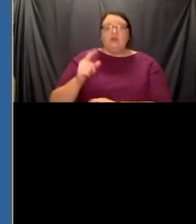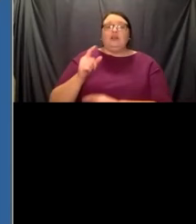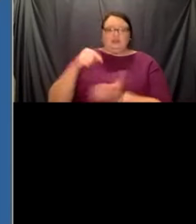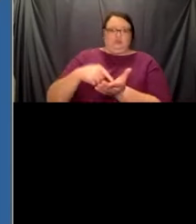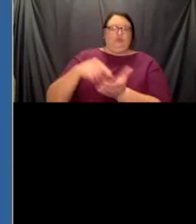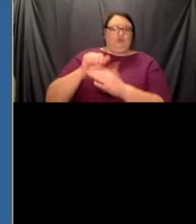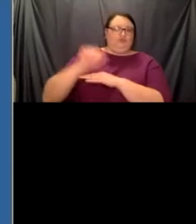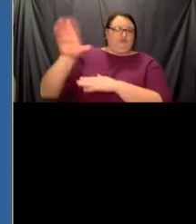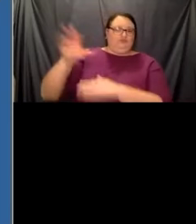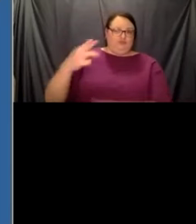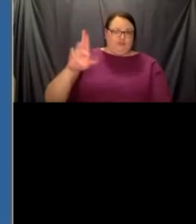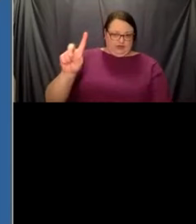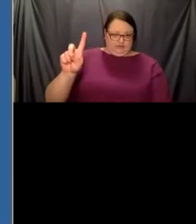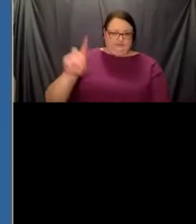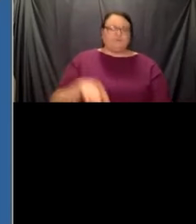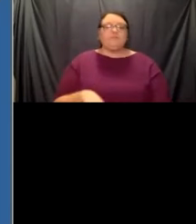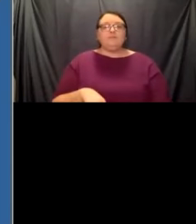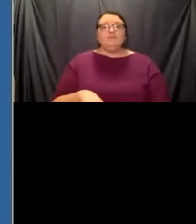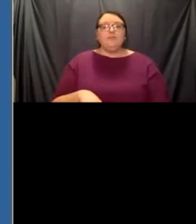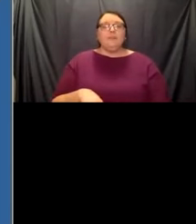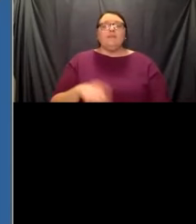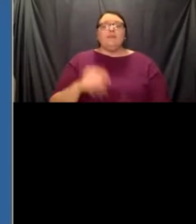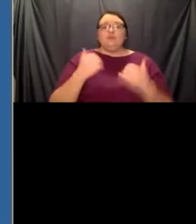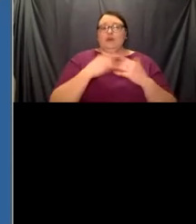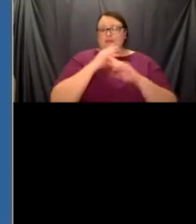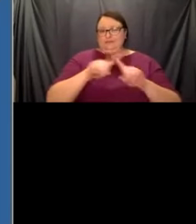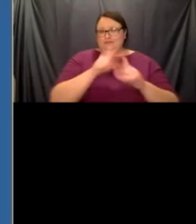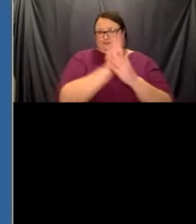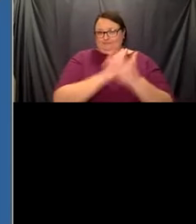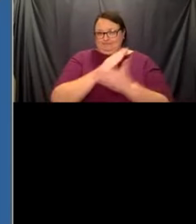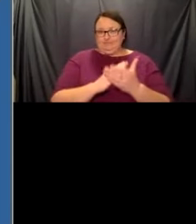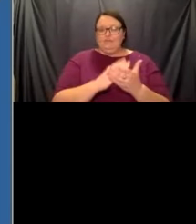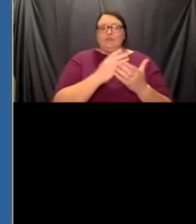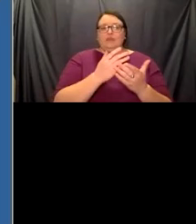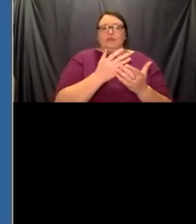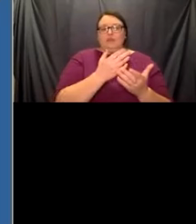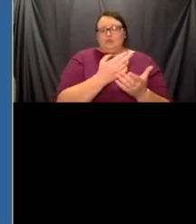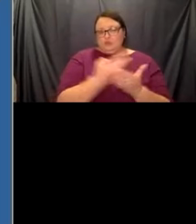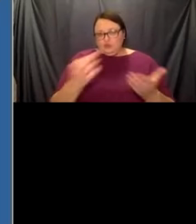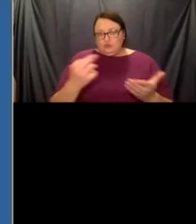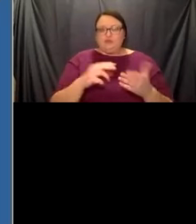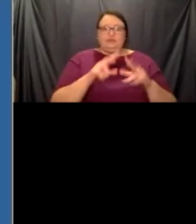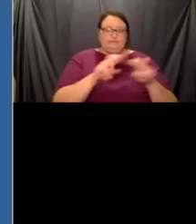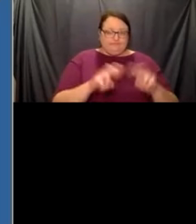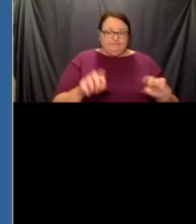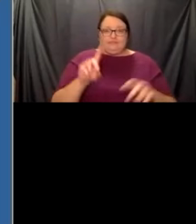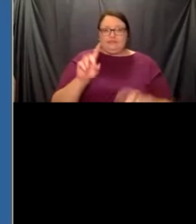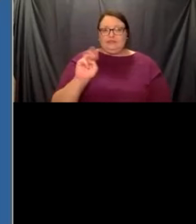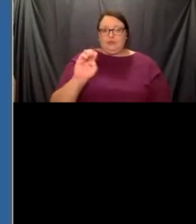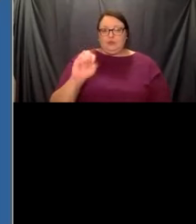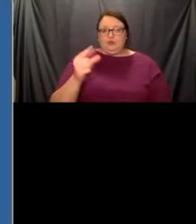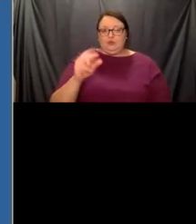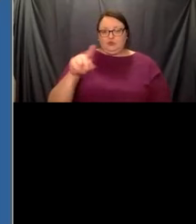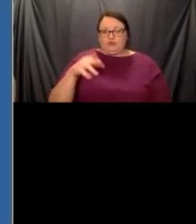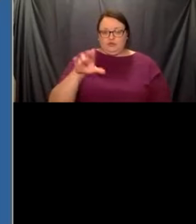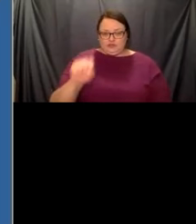CAPER is divided up into sections tiene que such as ser resources and investments, demographics of those assisted. presentado a la organización de